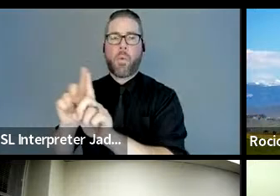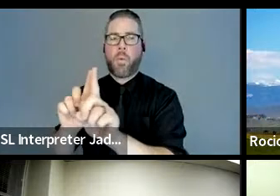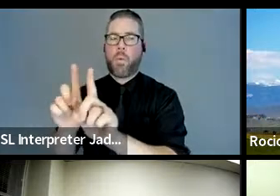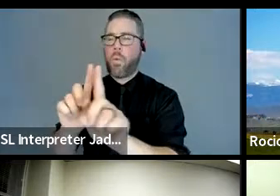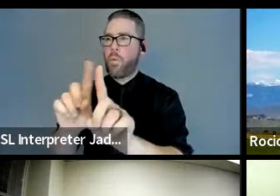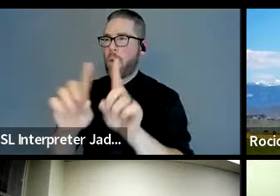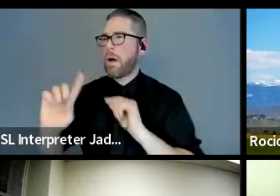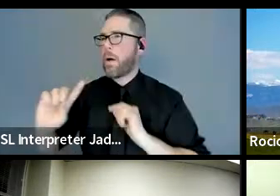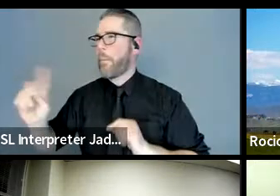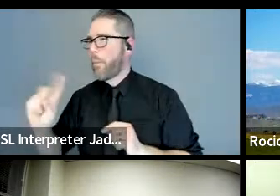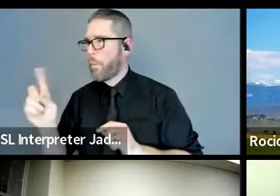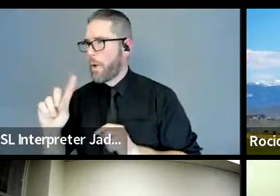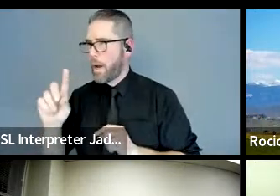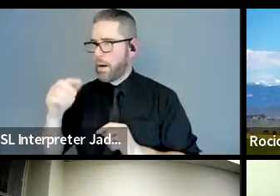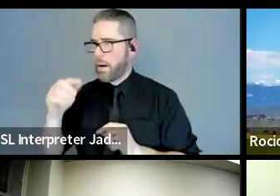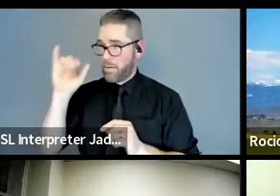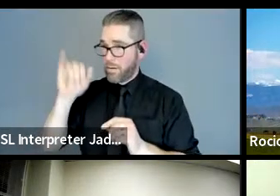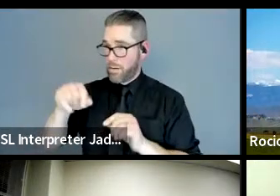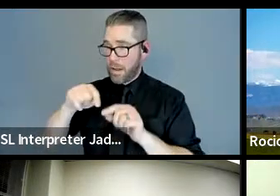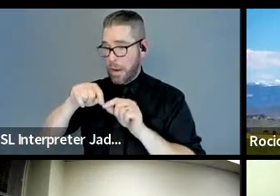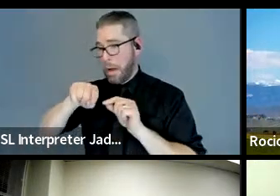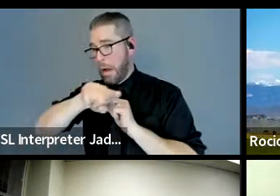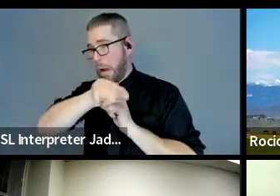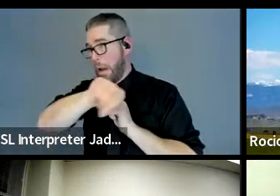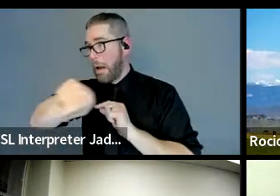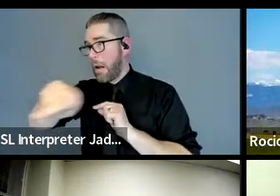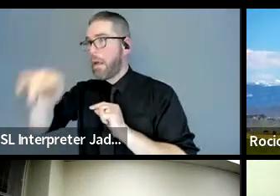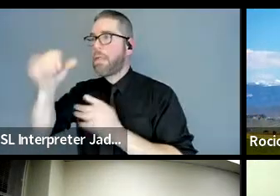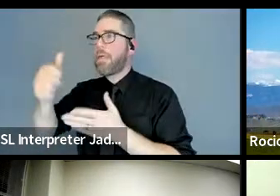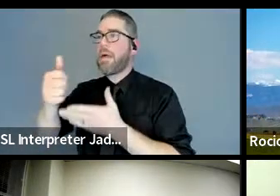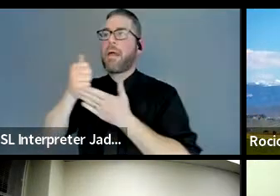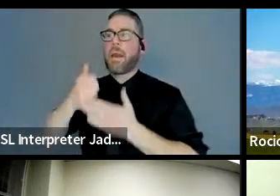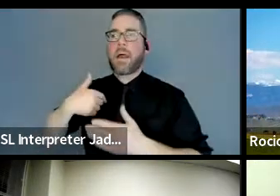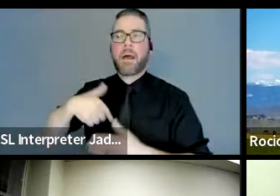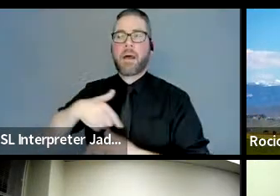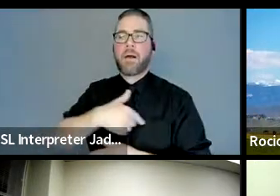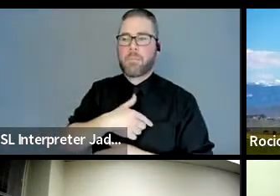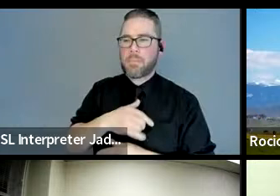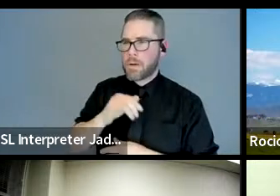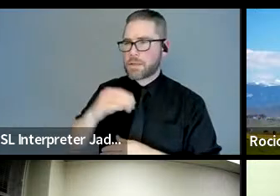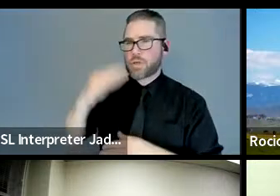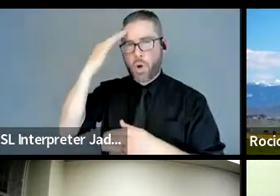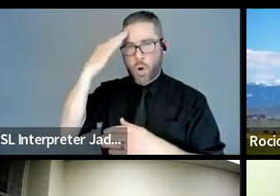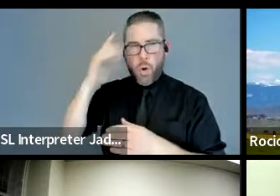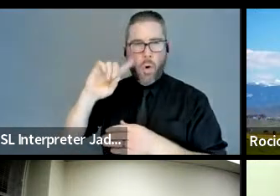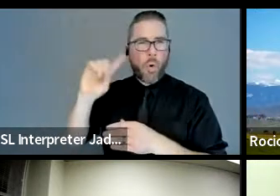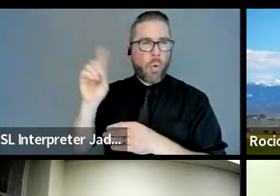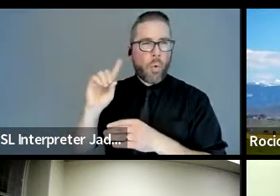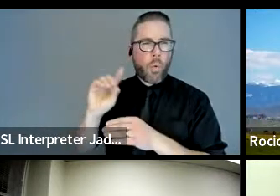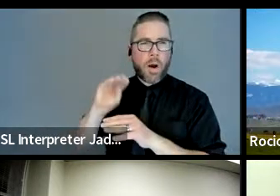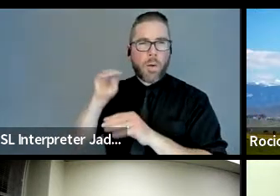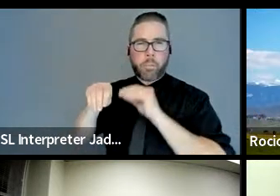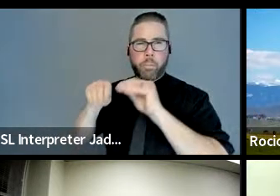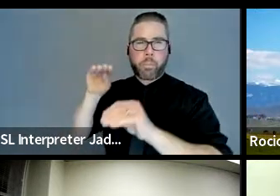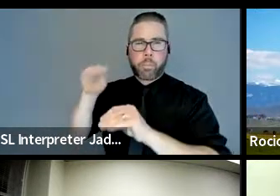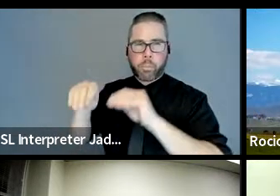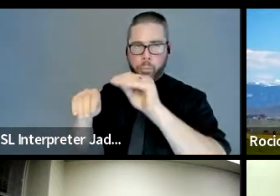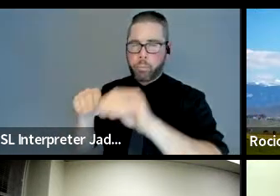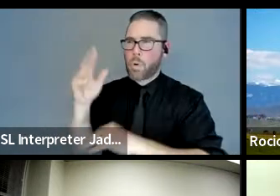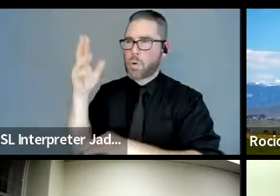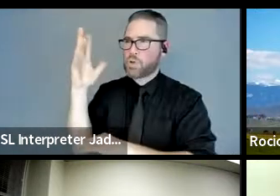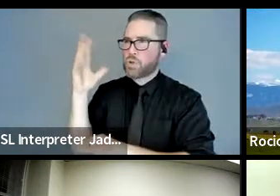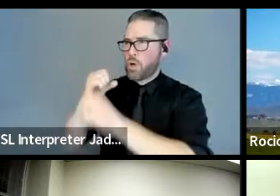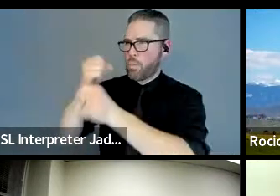primary informer for our planting strategy. If we were to get into implementation with the project, we would focus